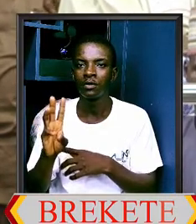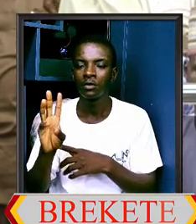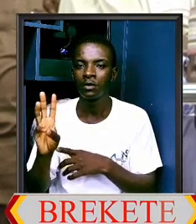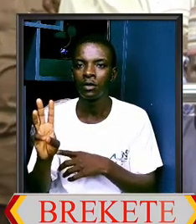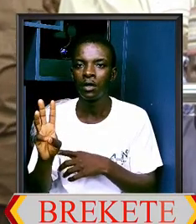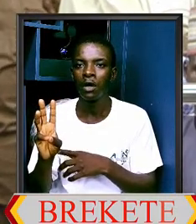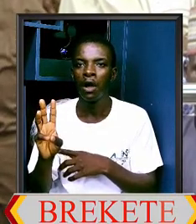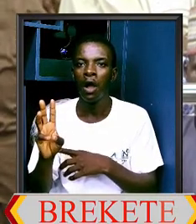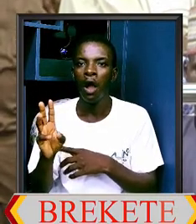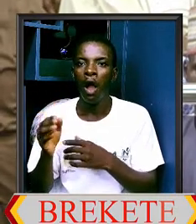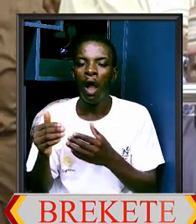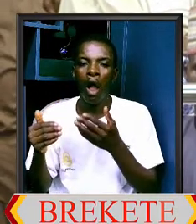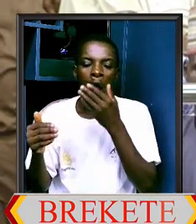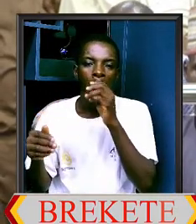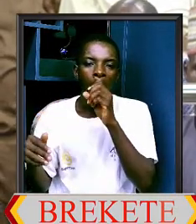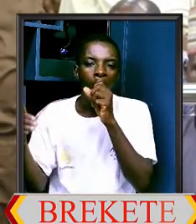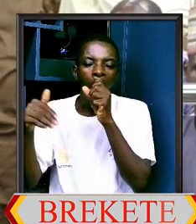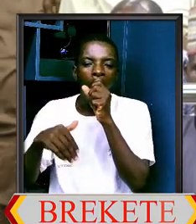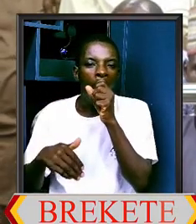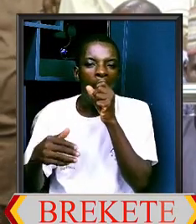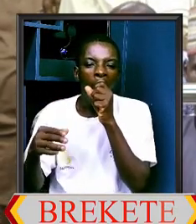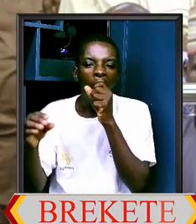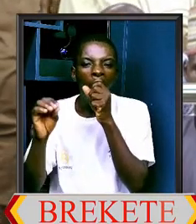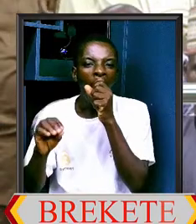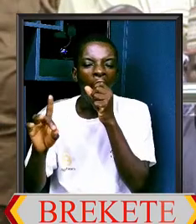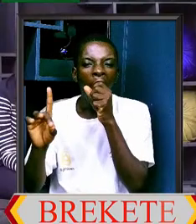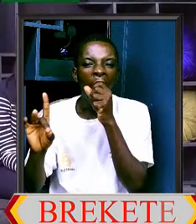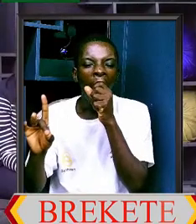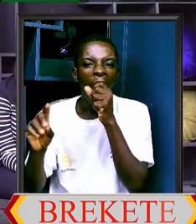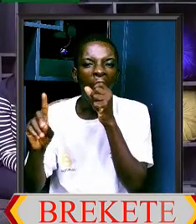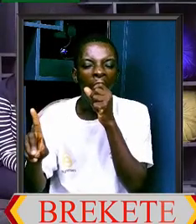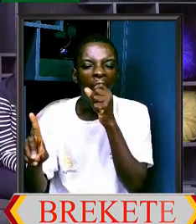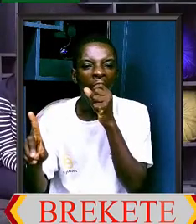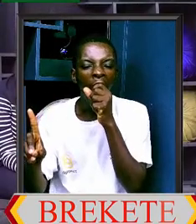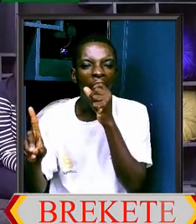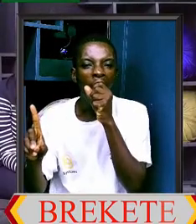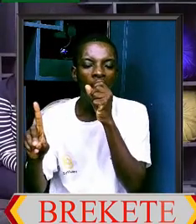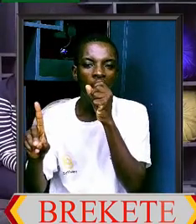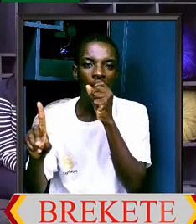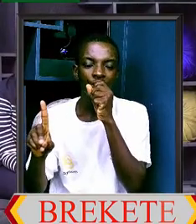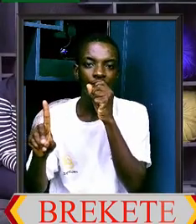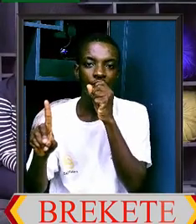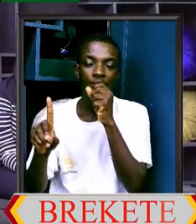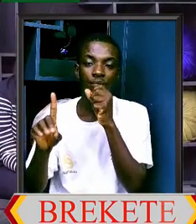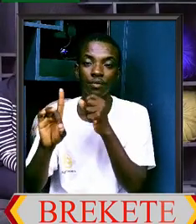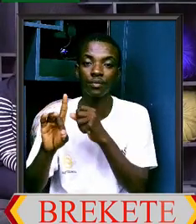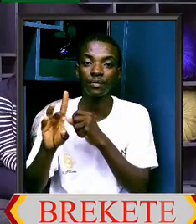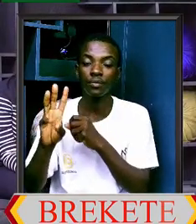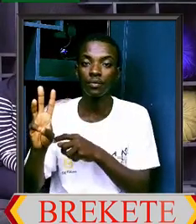28 66. Repeat them. 081